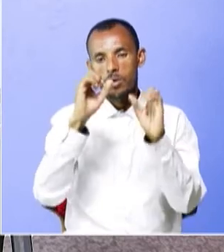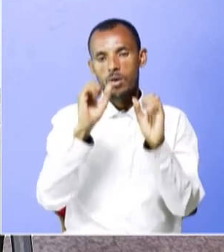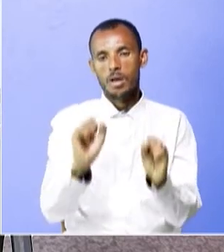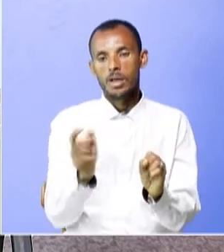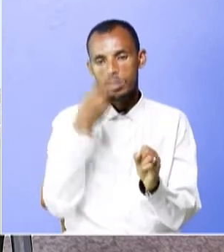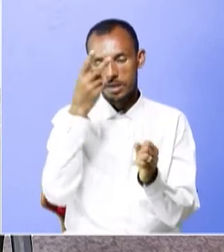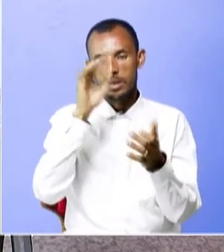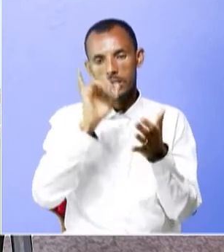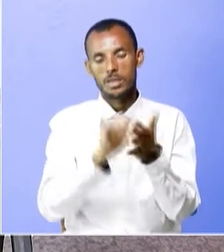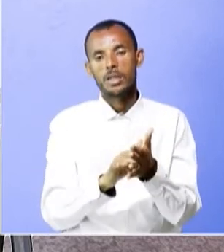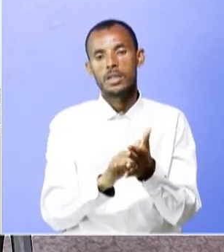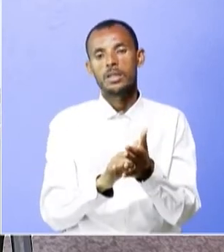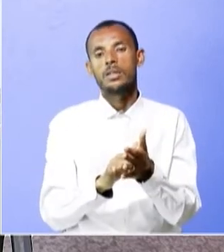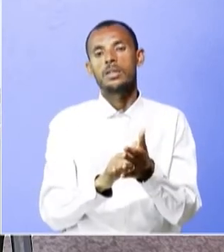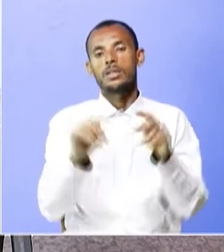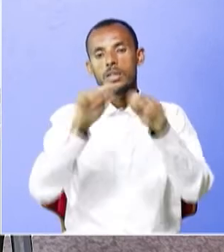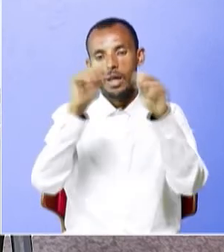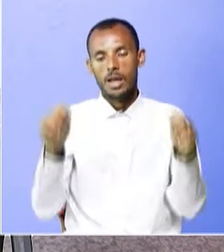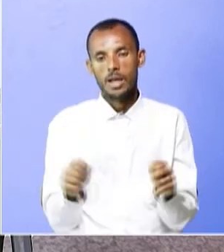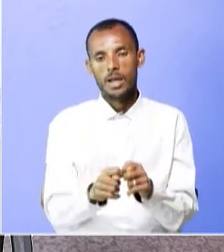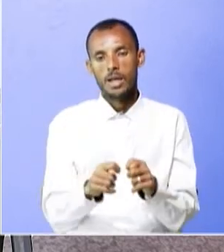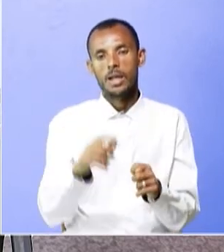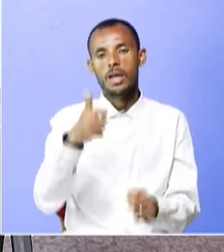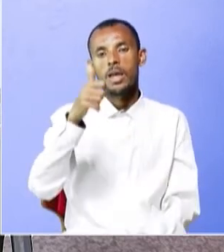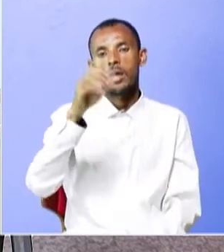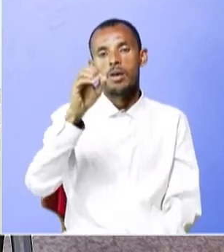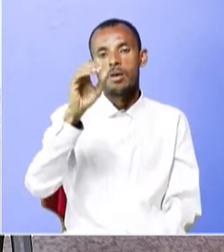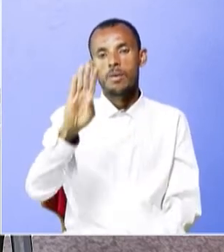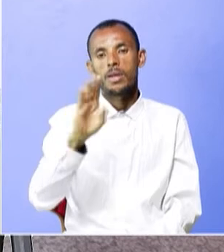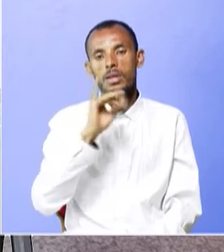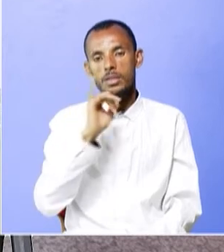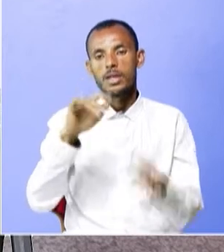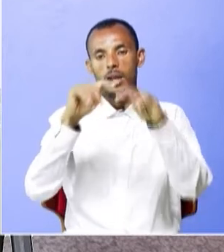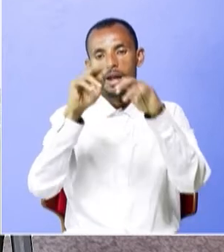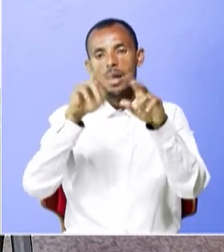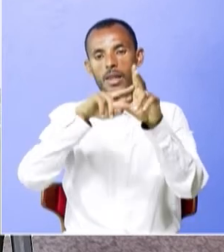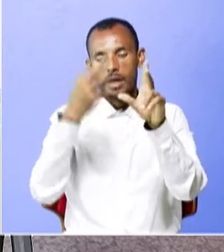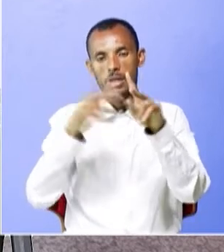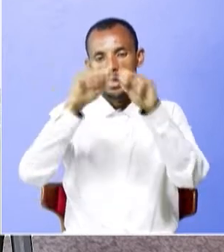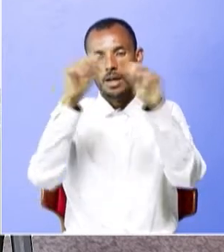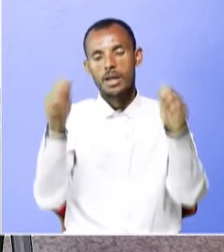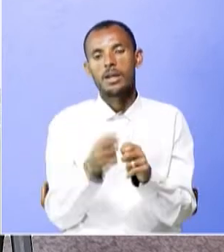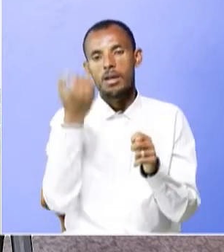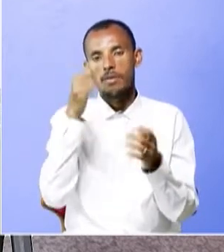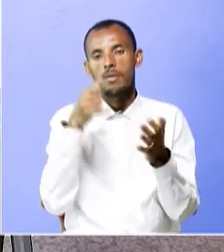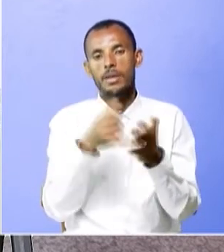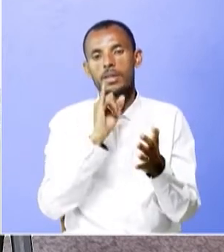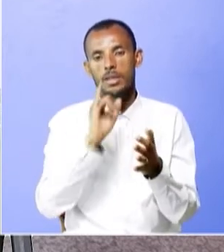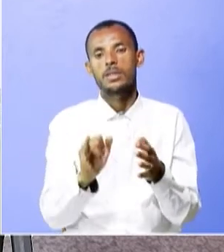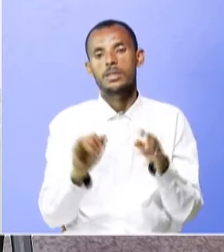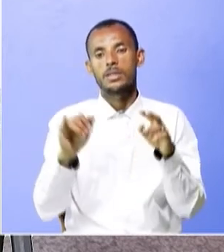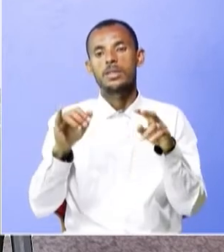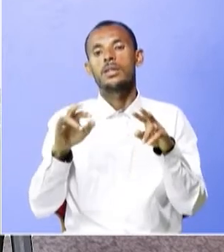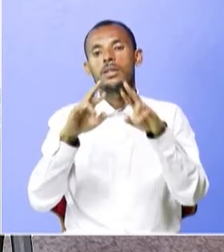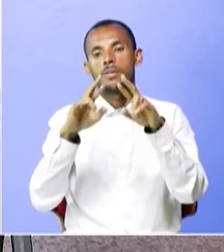triangle VOA is a right angle triangle by construction. If it is a right angle